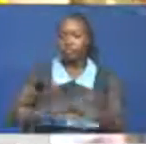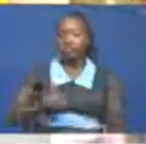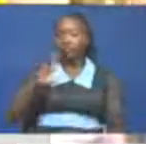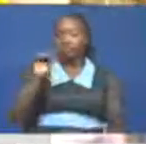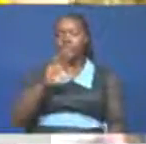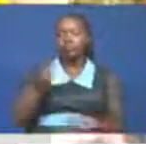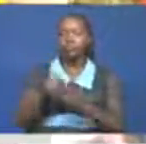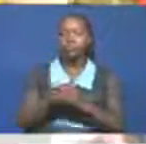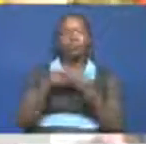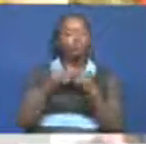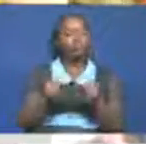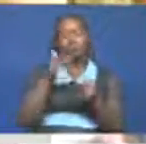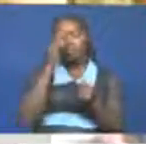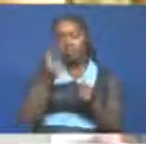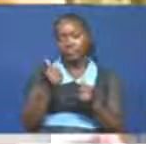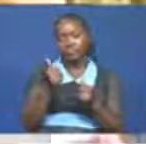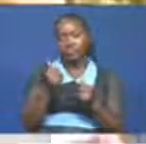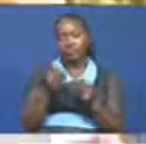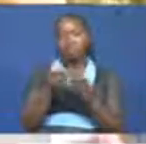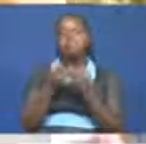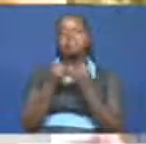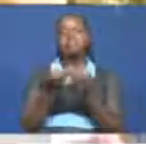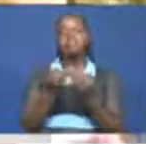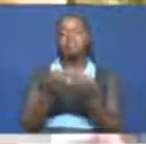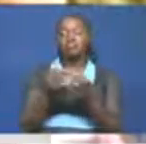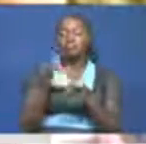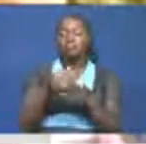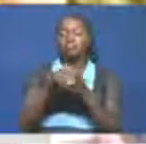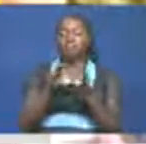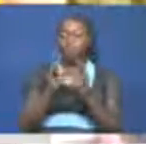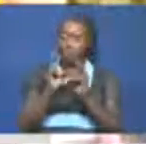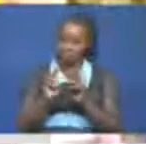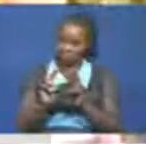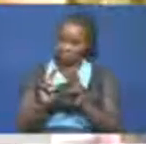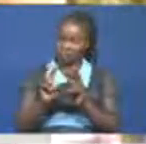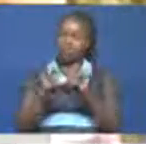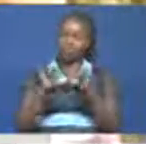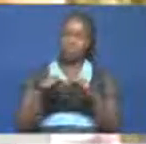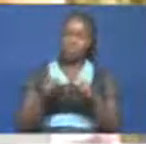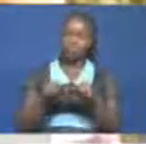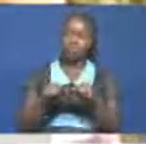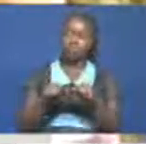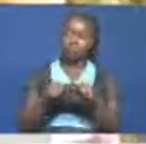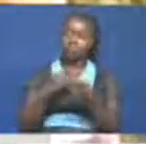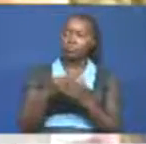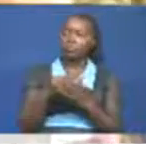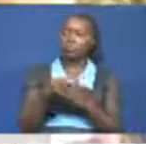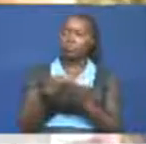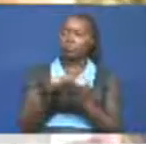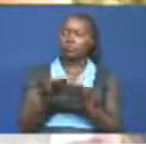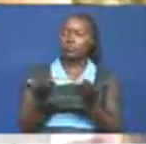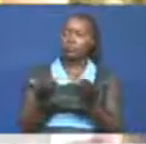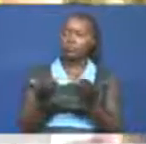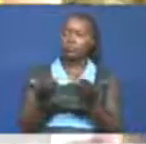will be addressed, because now there'll be volumes. Investors will look and see that it is possible, that the money